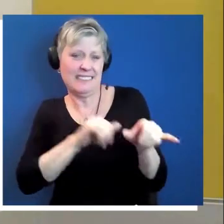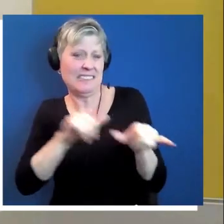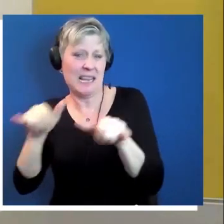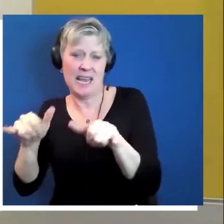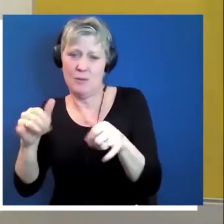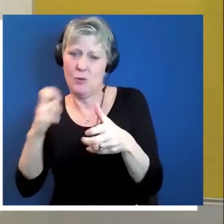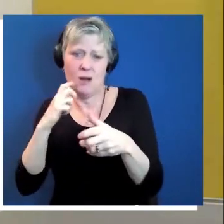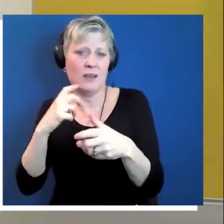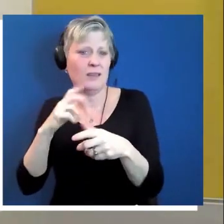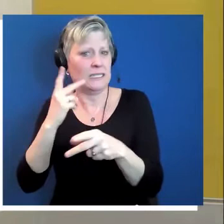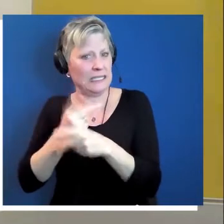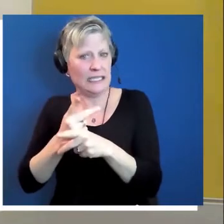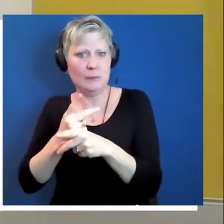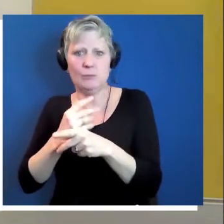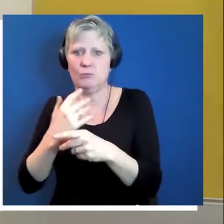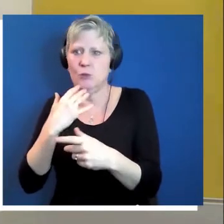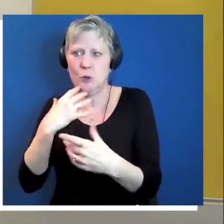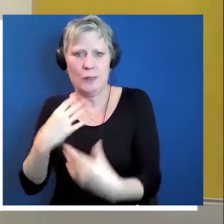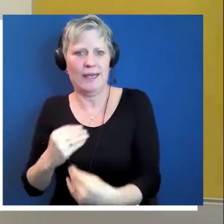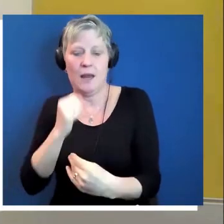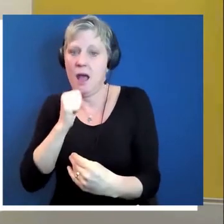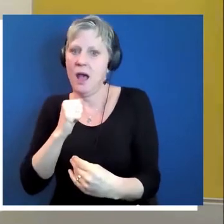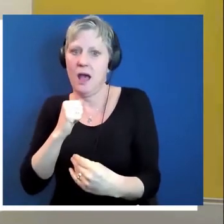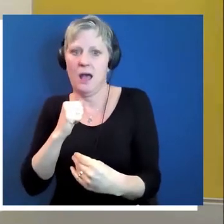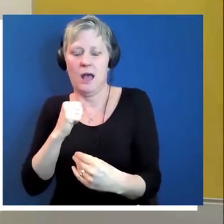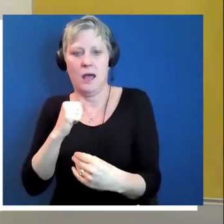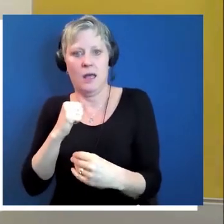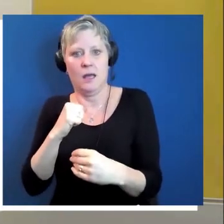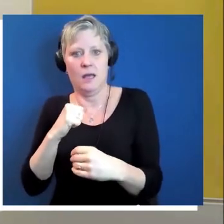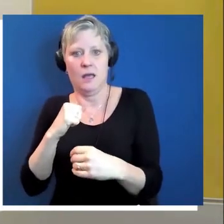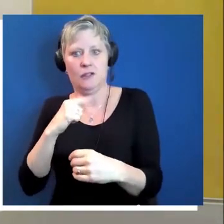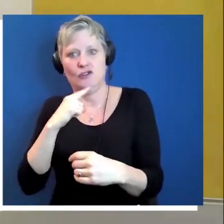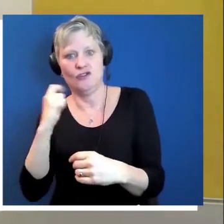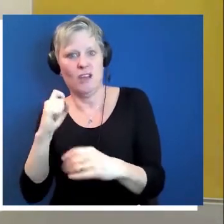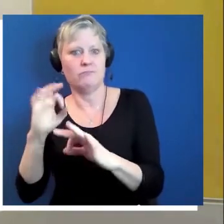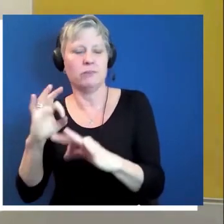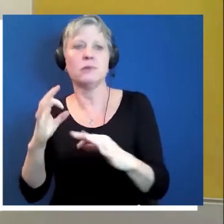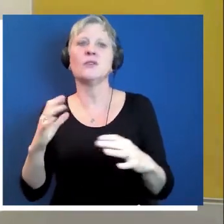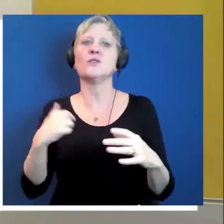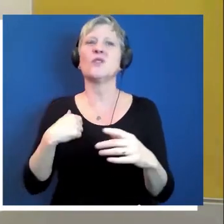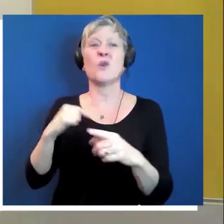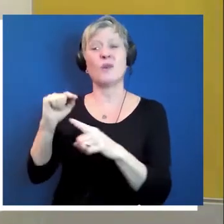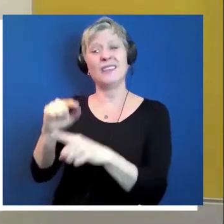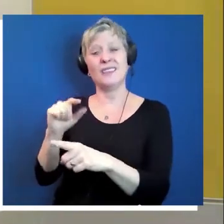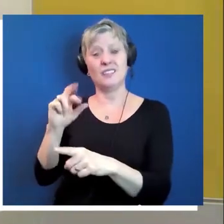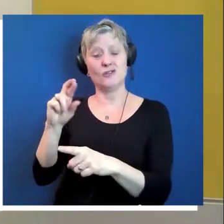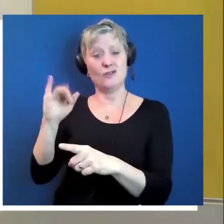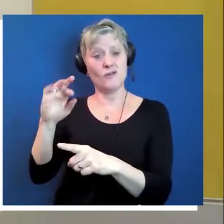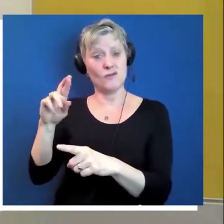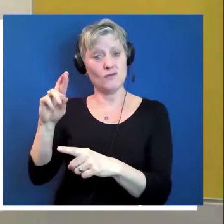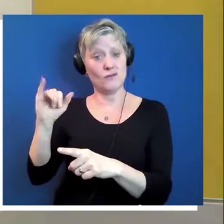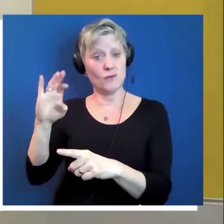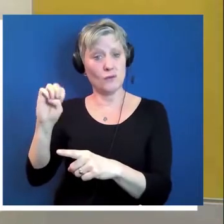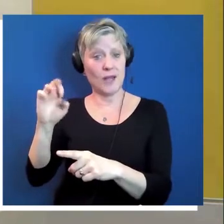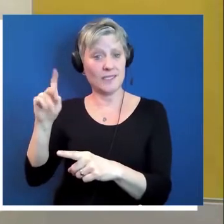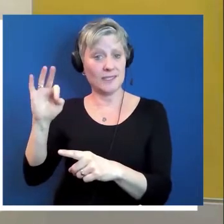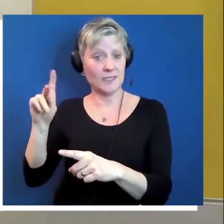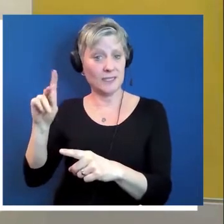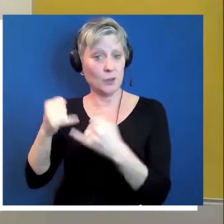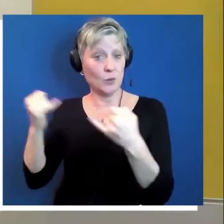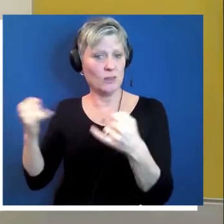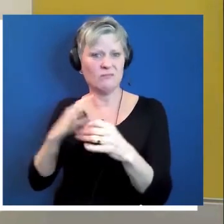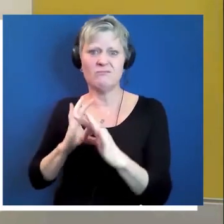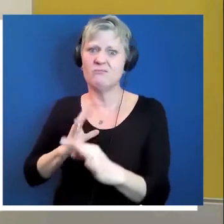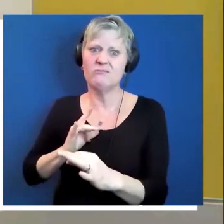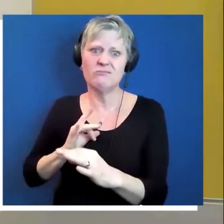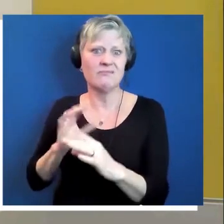as well. Okay, so what I have here is this is the rice stick noodles. What's great about rice stick noodles is you just stick them in hot water for about 10 minutes and they're